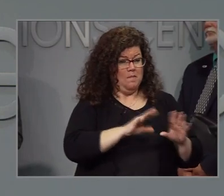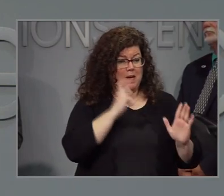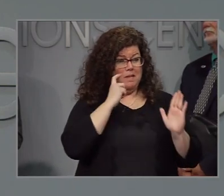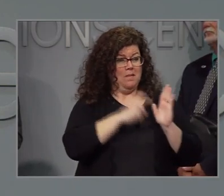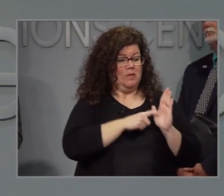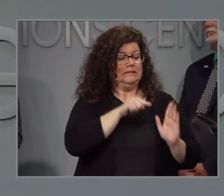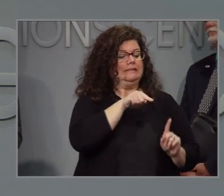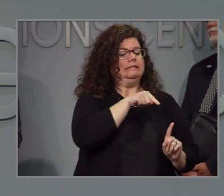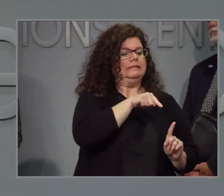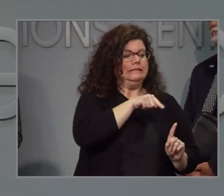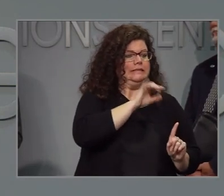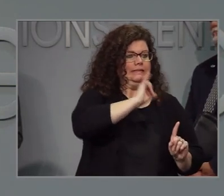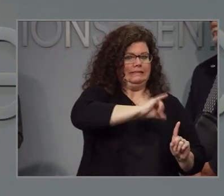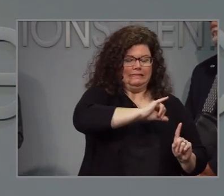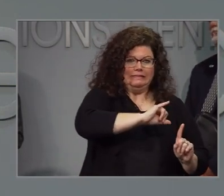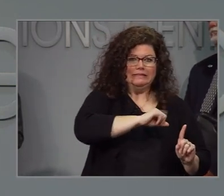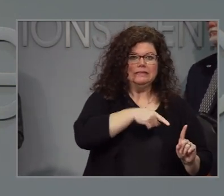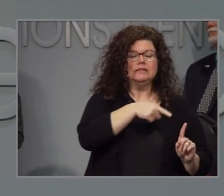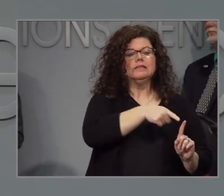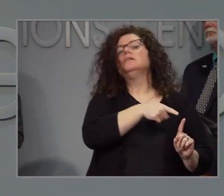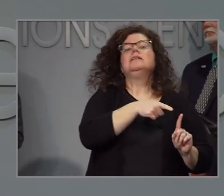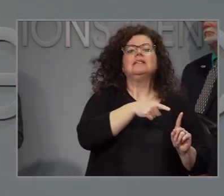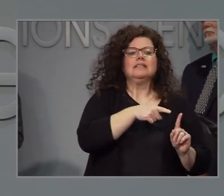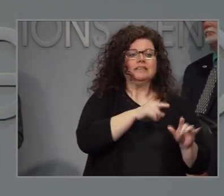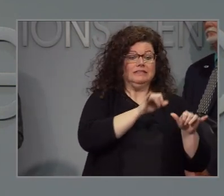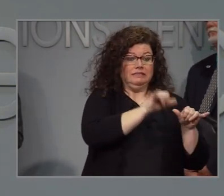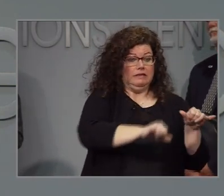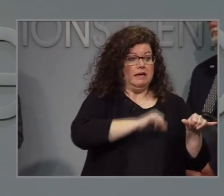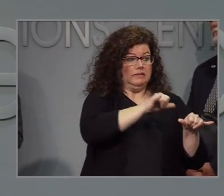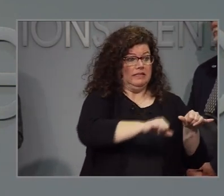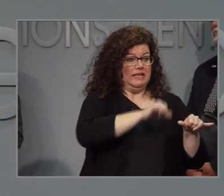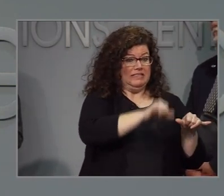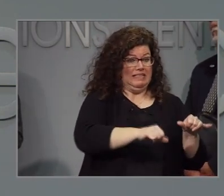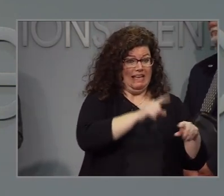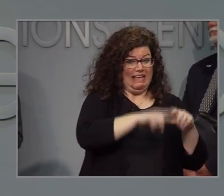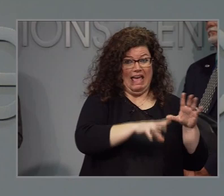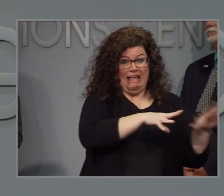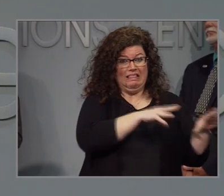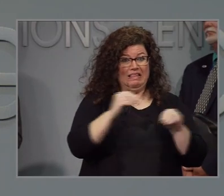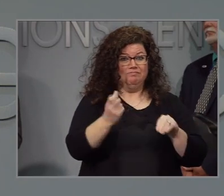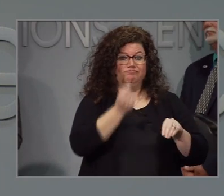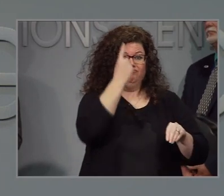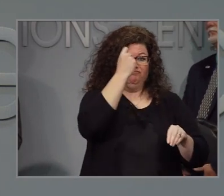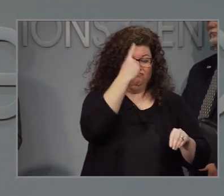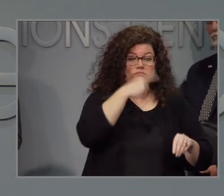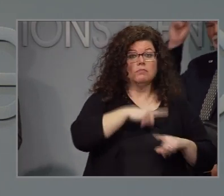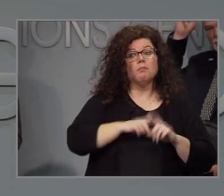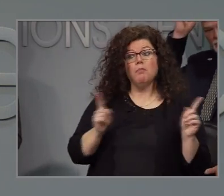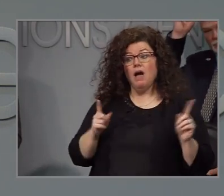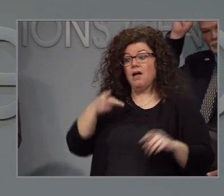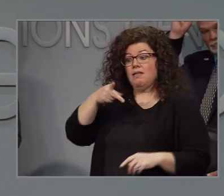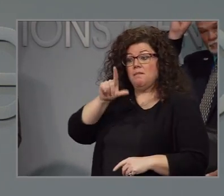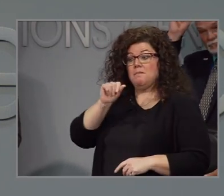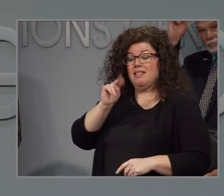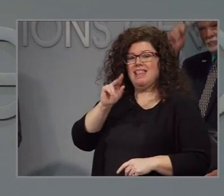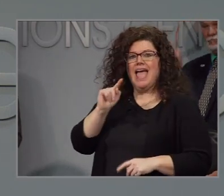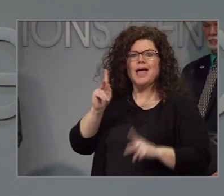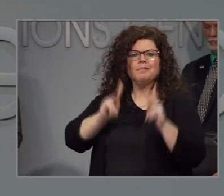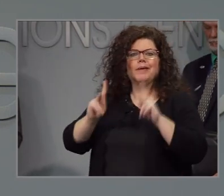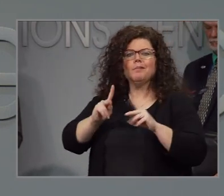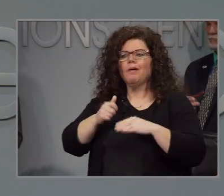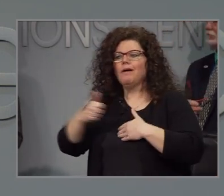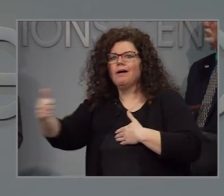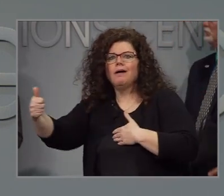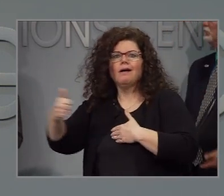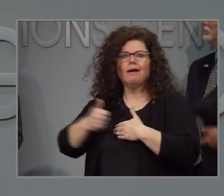our patients and our loved ones are not leaving those facilities, as opposed to what is happening at some of our plants. We